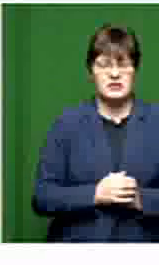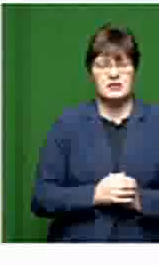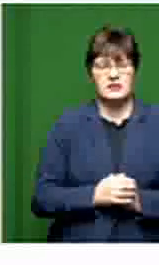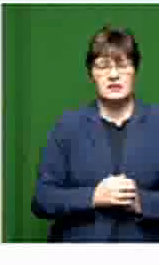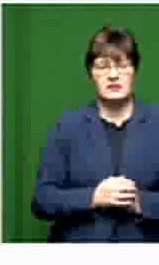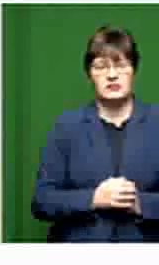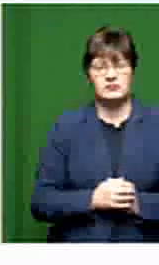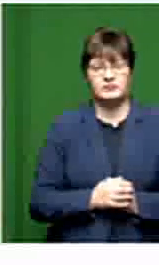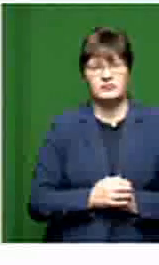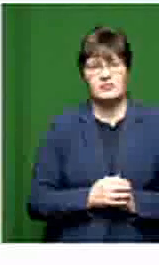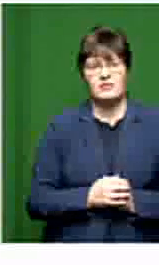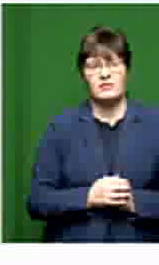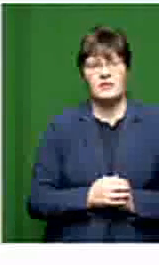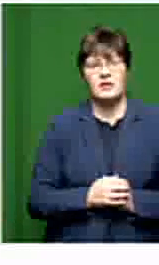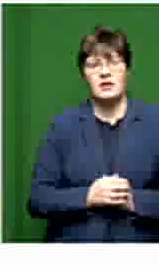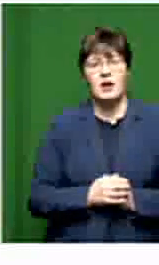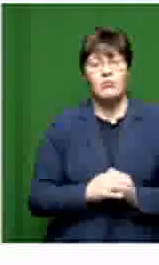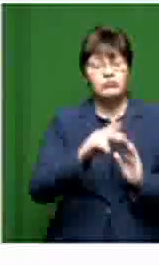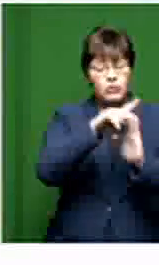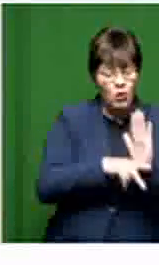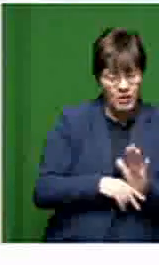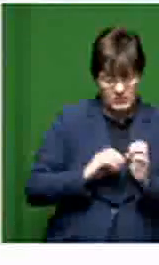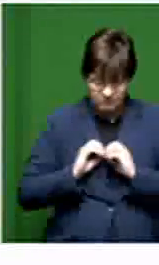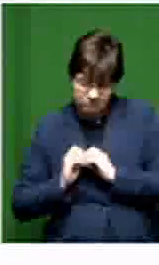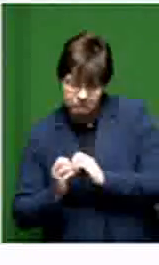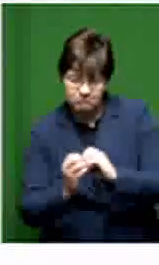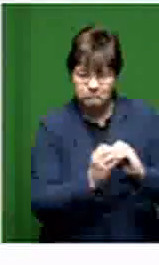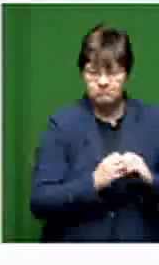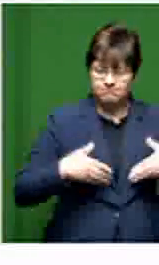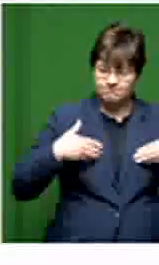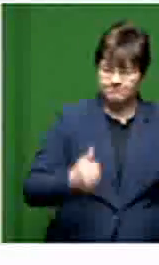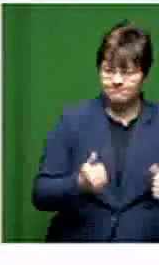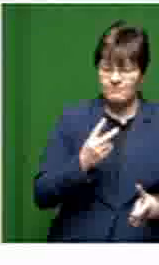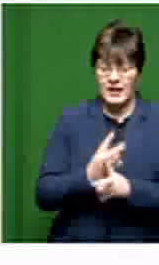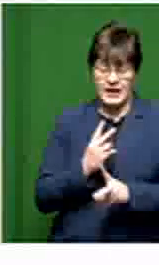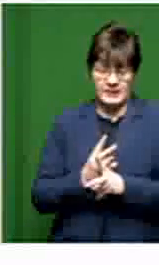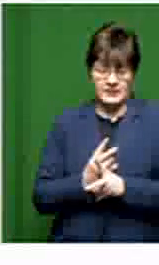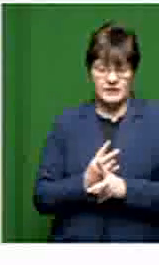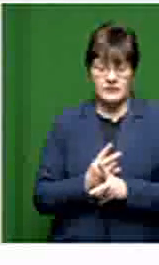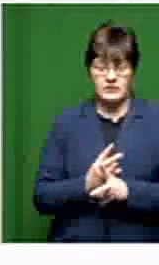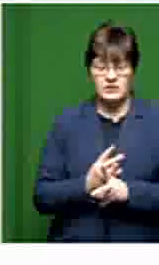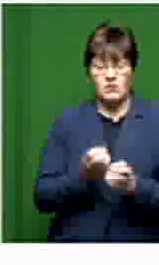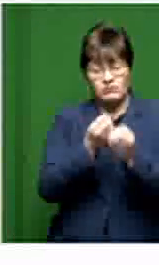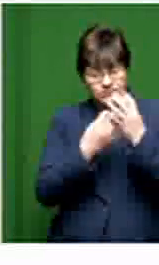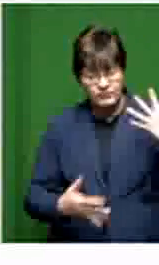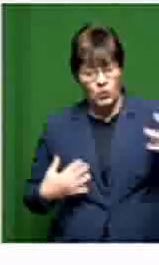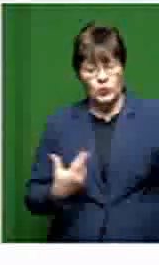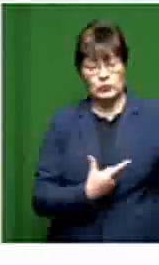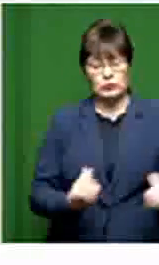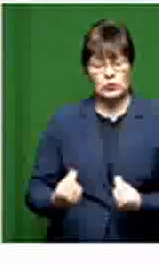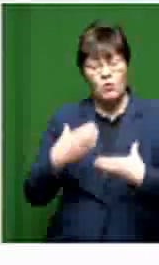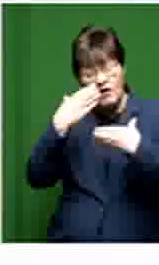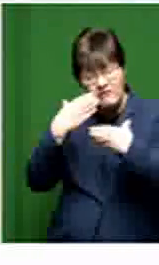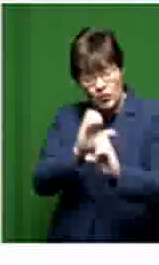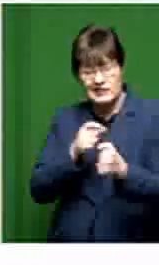in restorative programs. And so a lot of what we do is